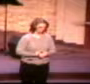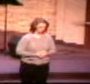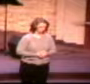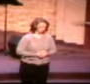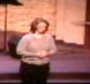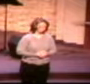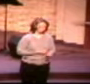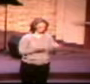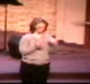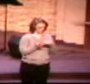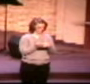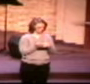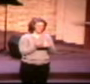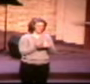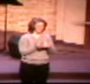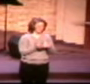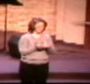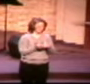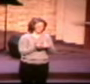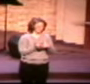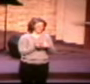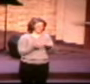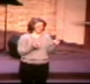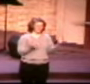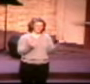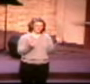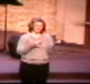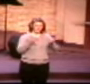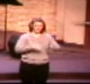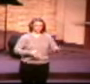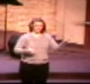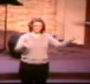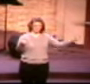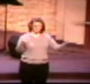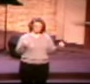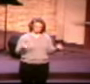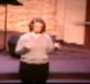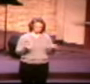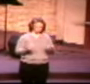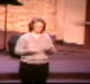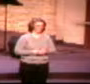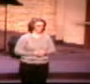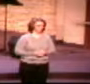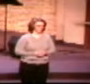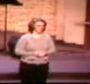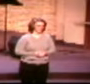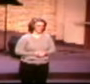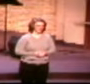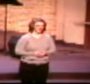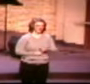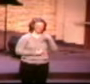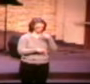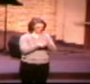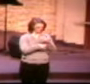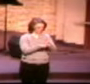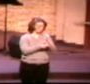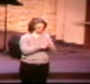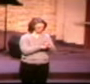And once again, the servers are going to pass these trays. And I need you to be